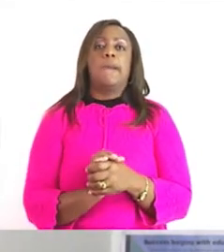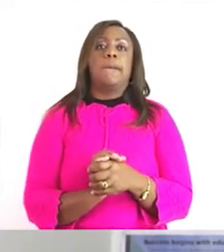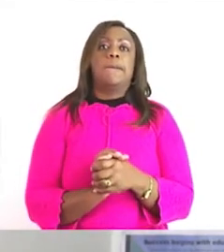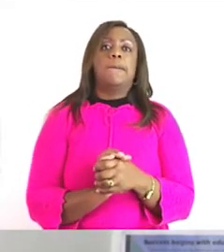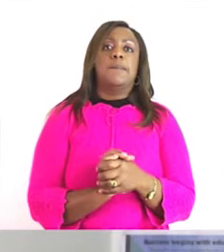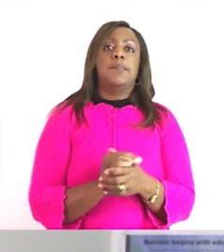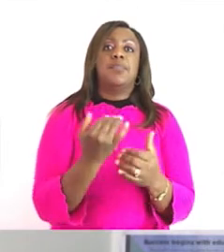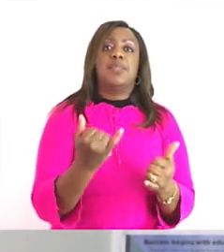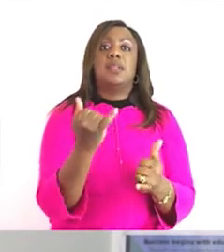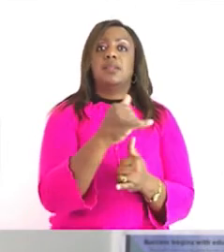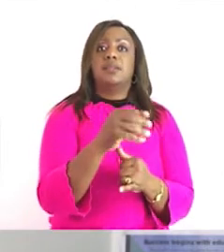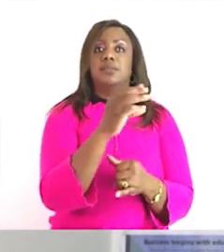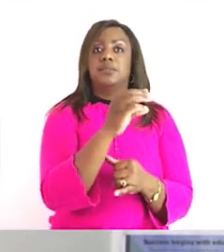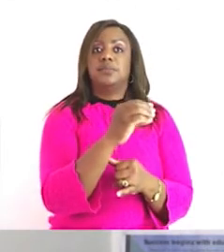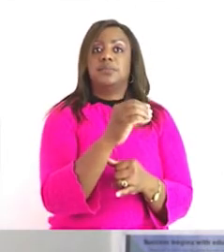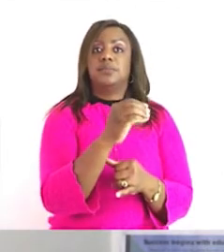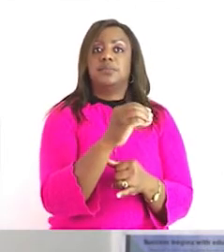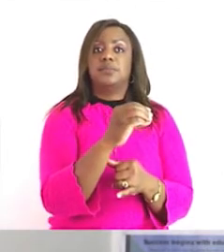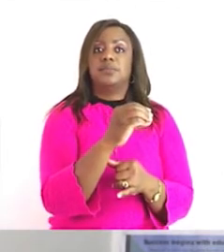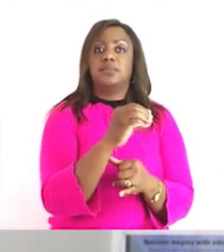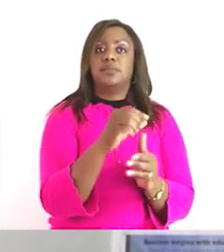2. This is 0.